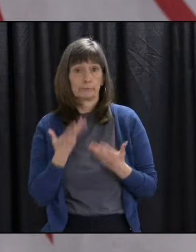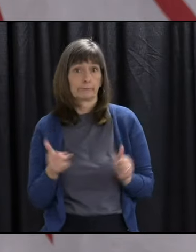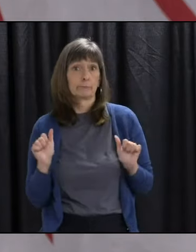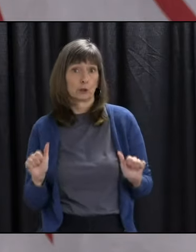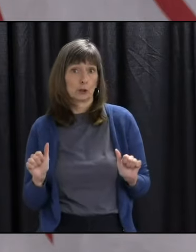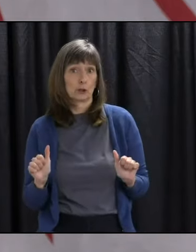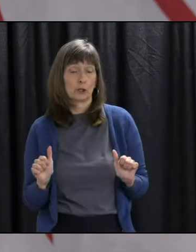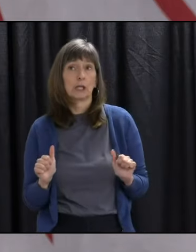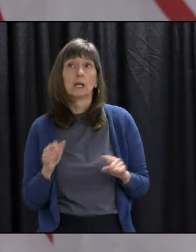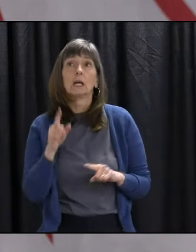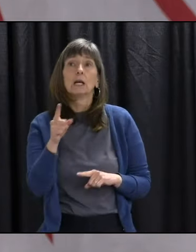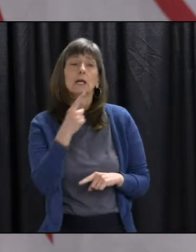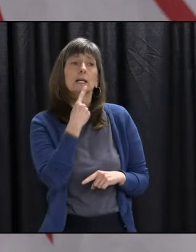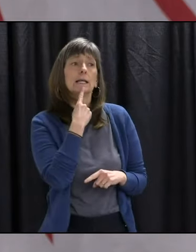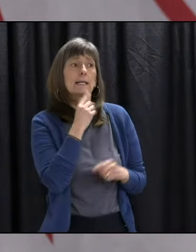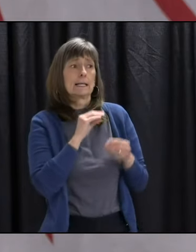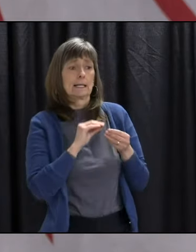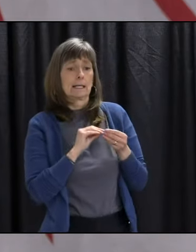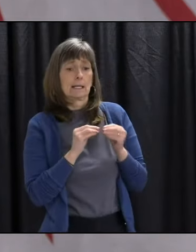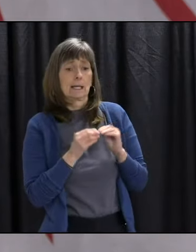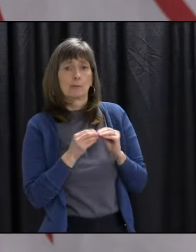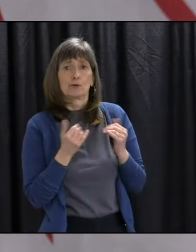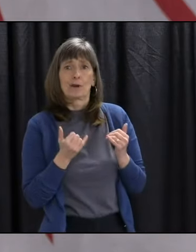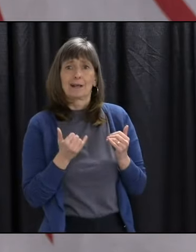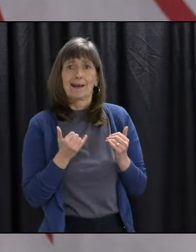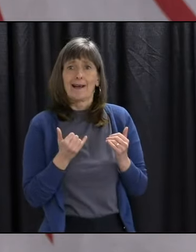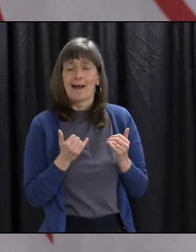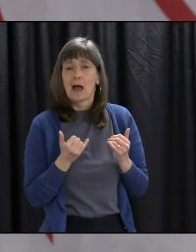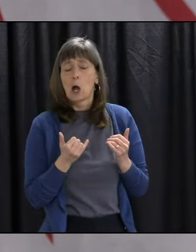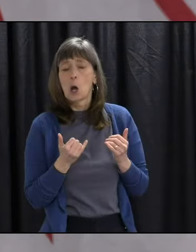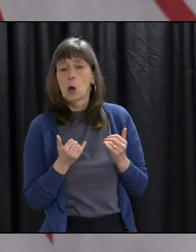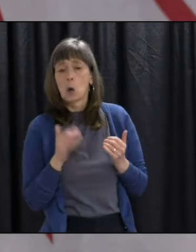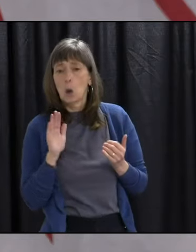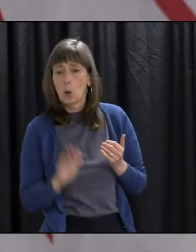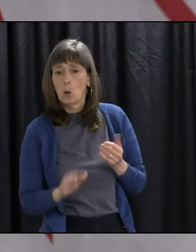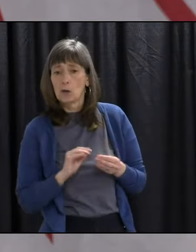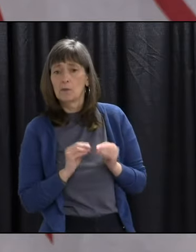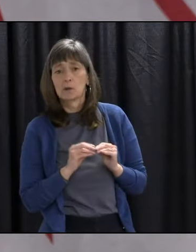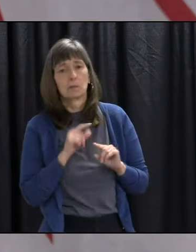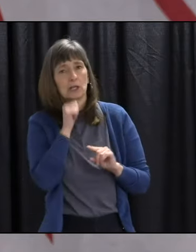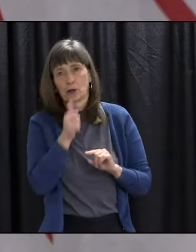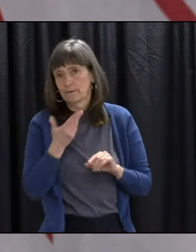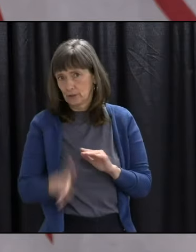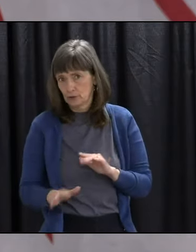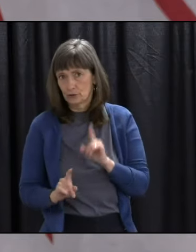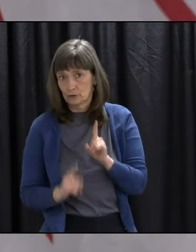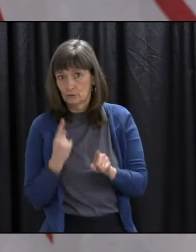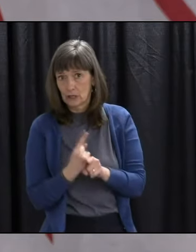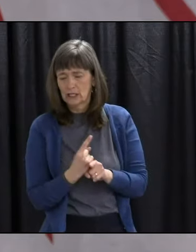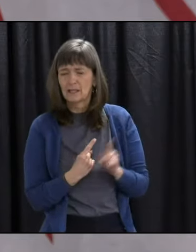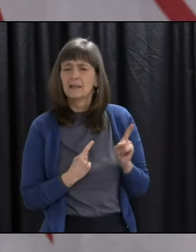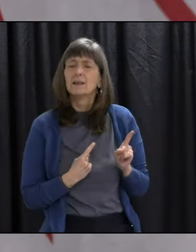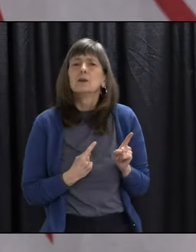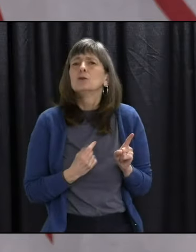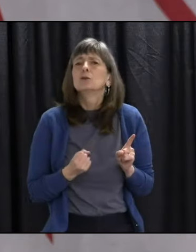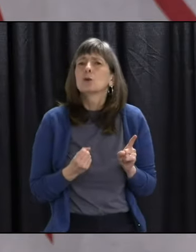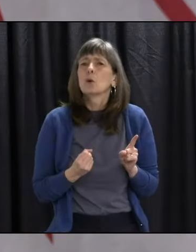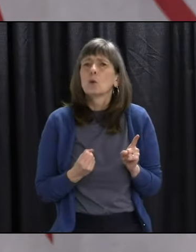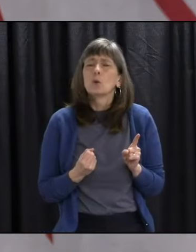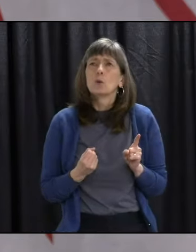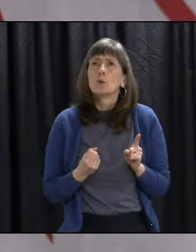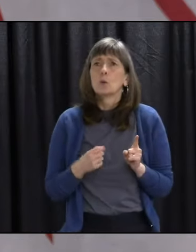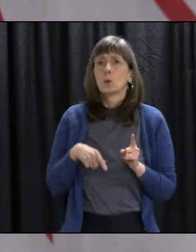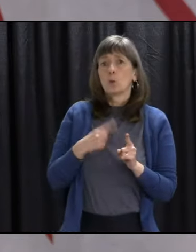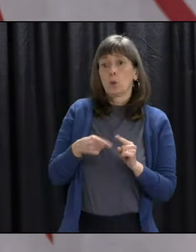You said that the numbers right now aren't sort of the light at the end of the tunnel. I think a lot of people are wondering, what is the criteria you're